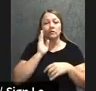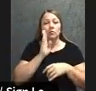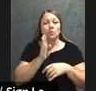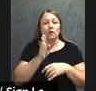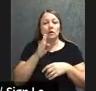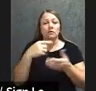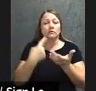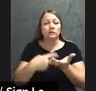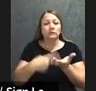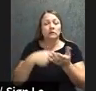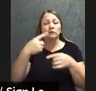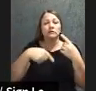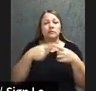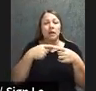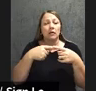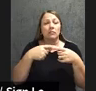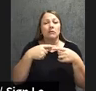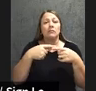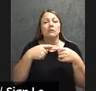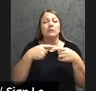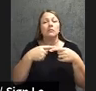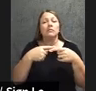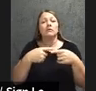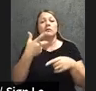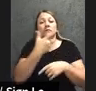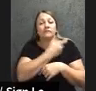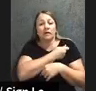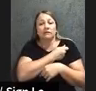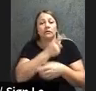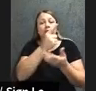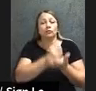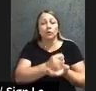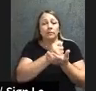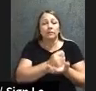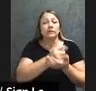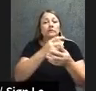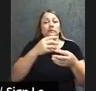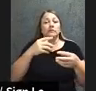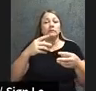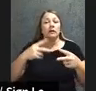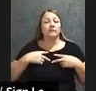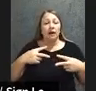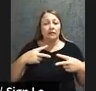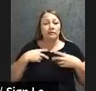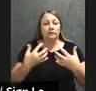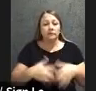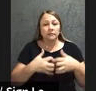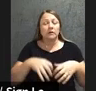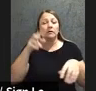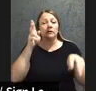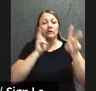in-home vaccination program. And then we're going to finally talk about resources, especially those